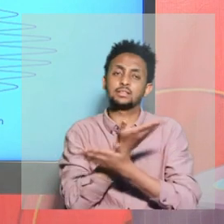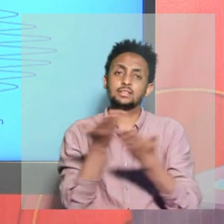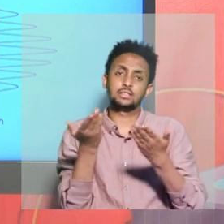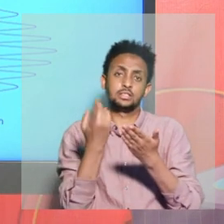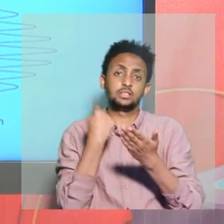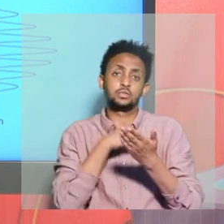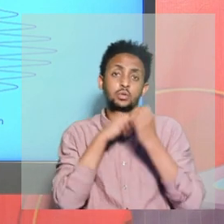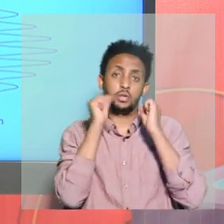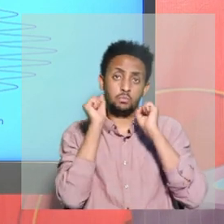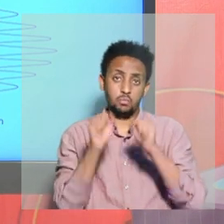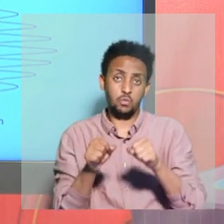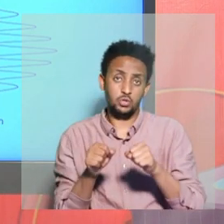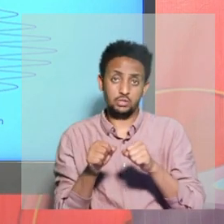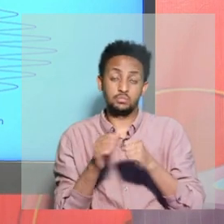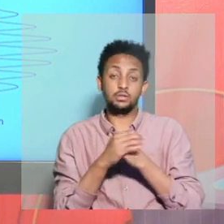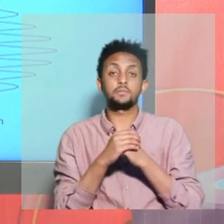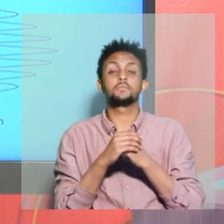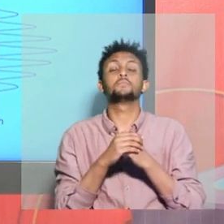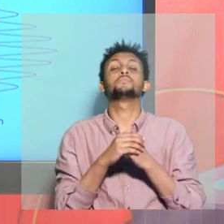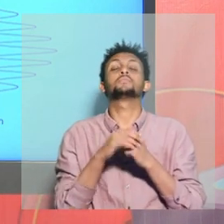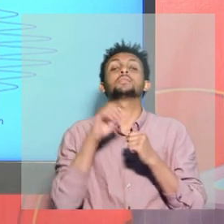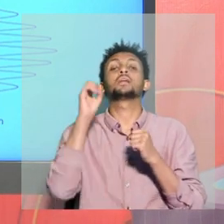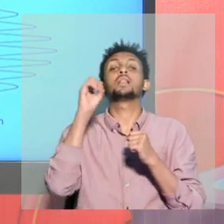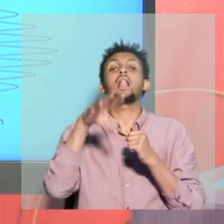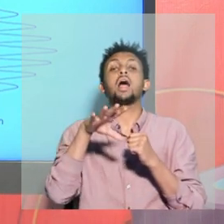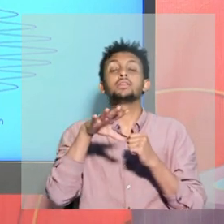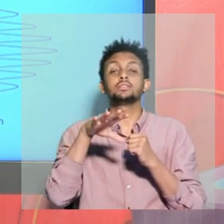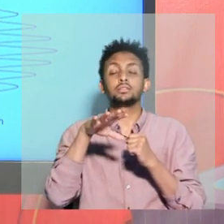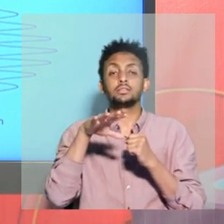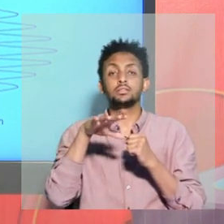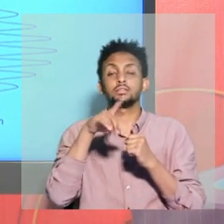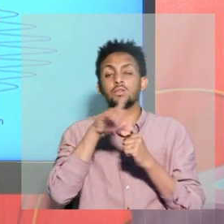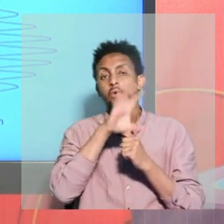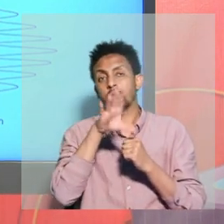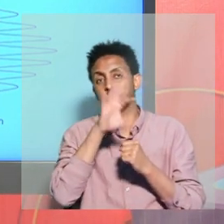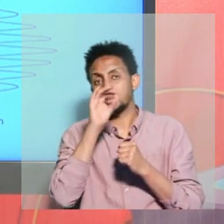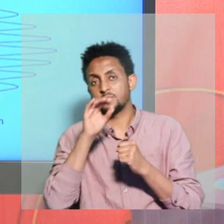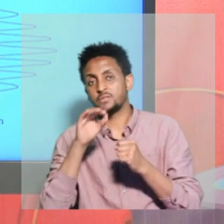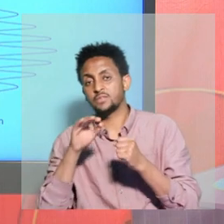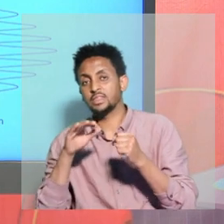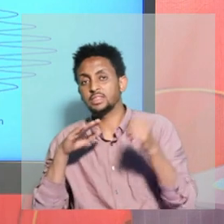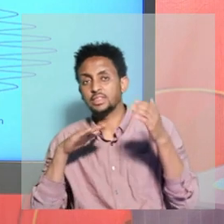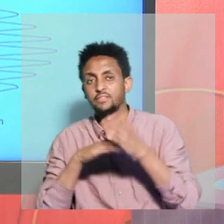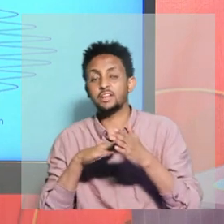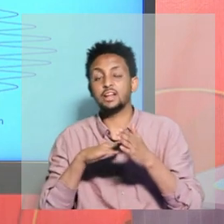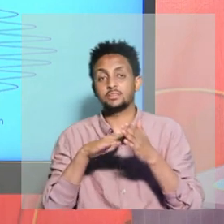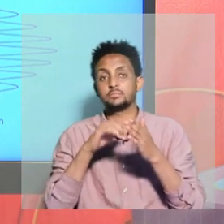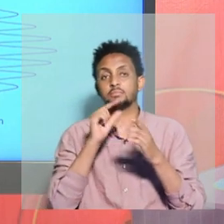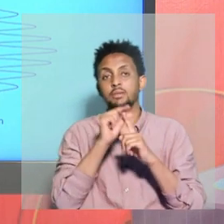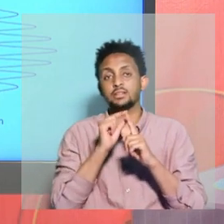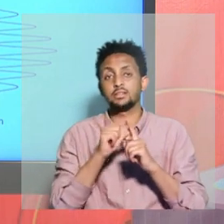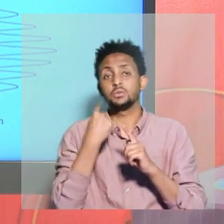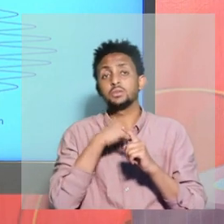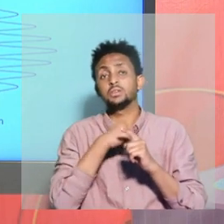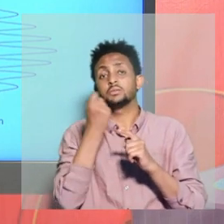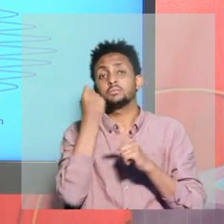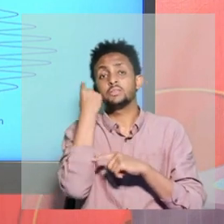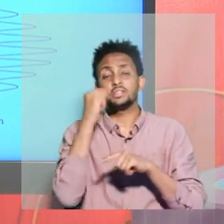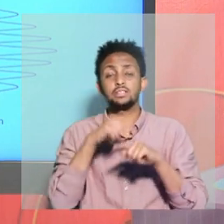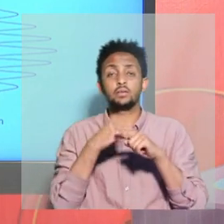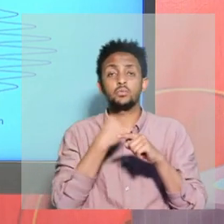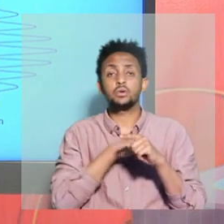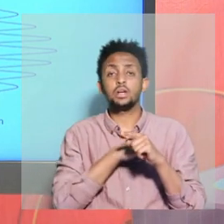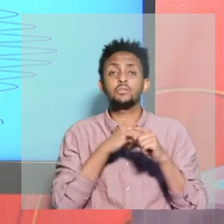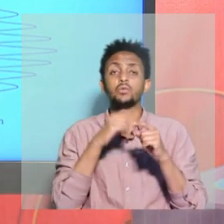that it's possible to eliminate light and observe the interference pattern. As we have discussed previously, there